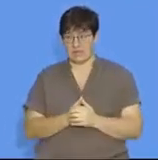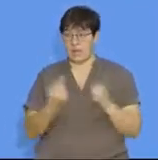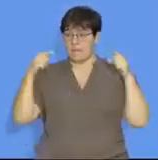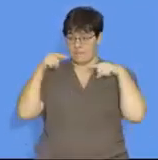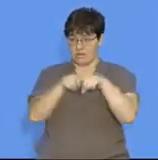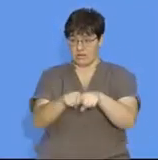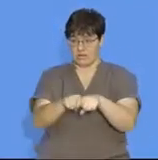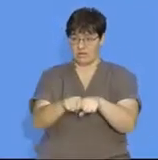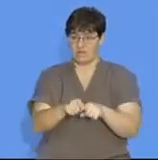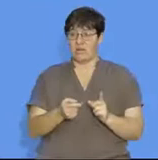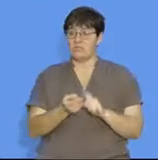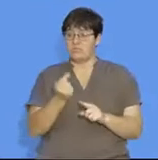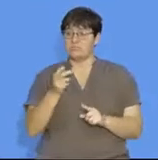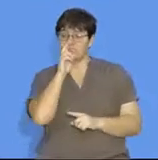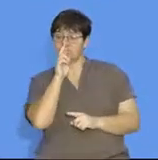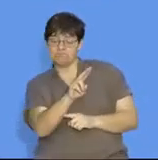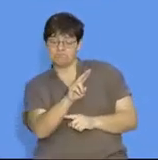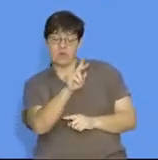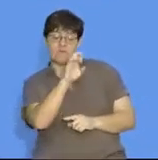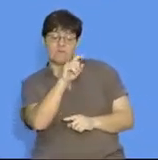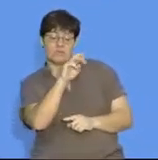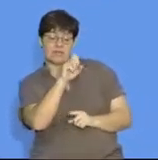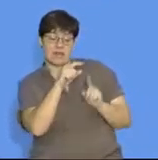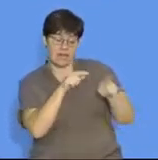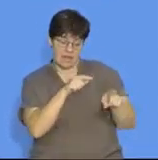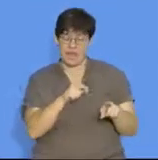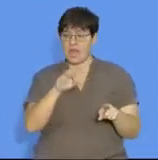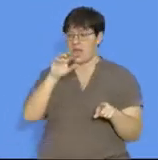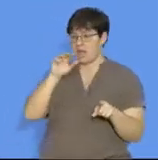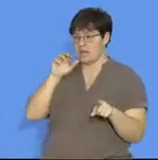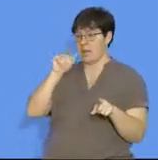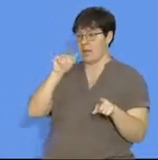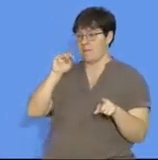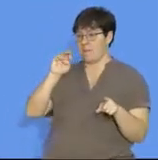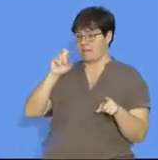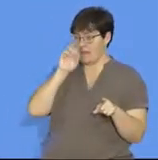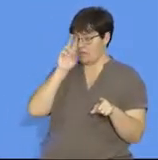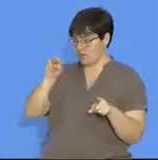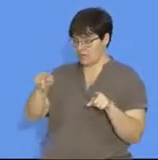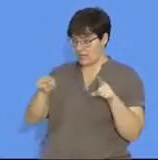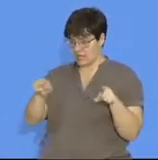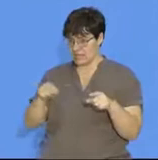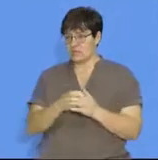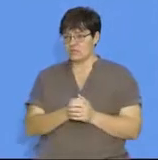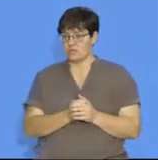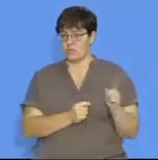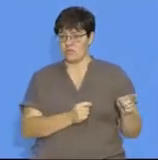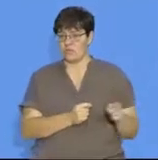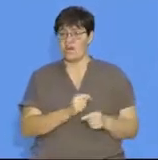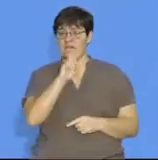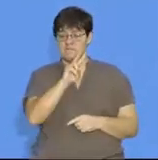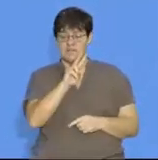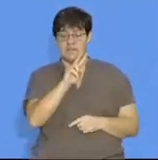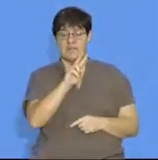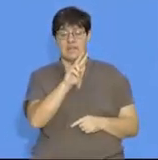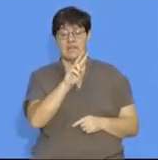current as well as V external. So this voltmeter reading is our V external in all the cases. We'll